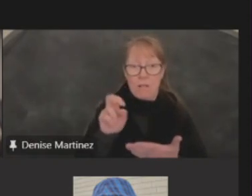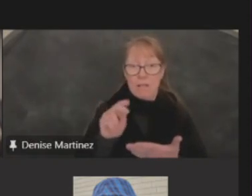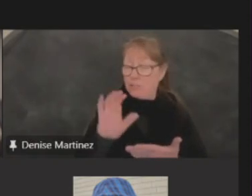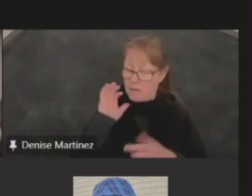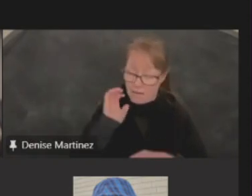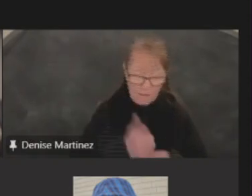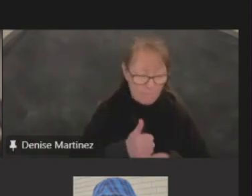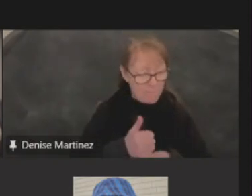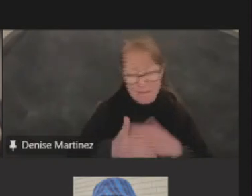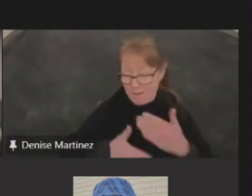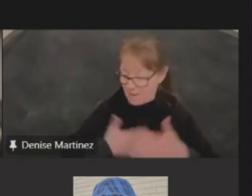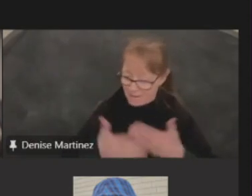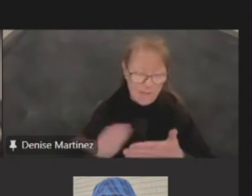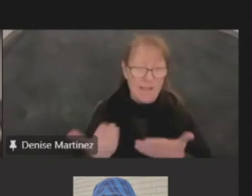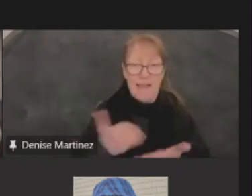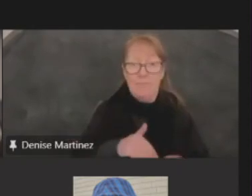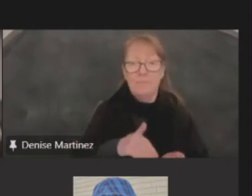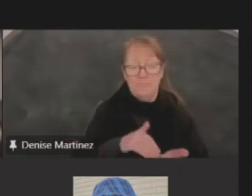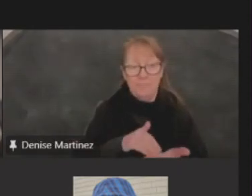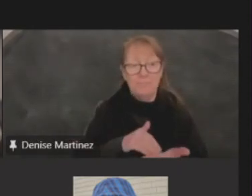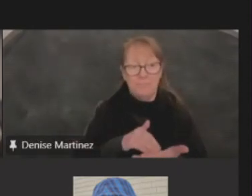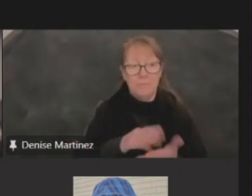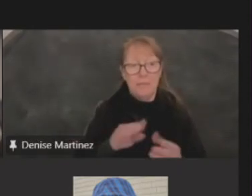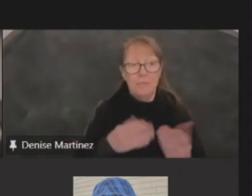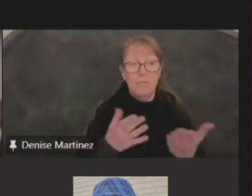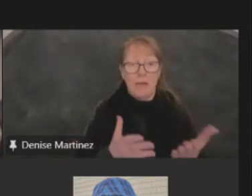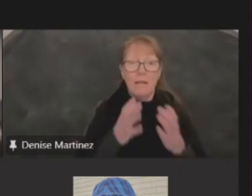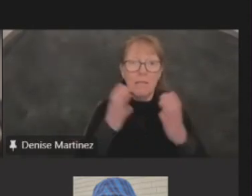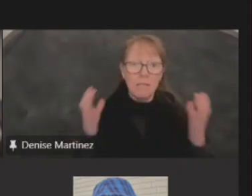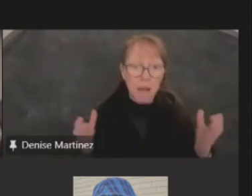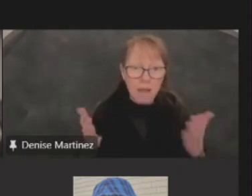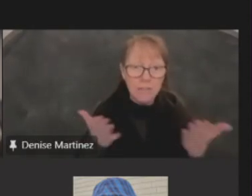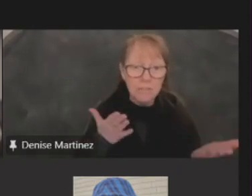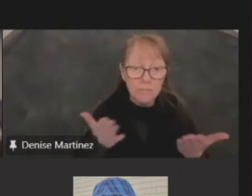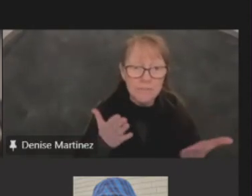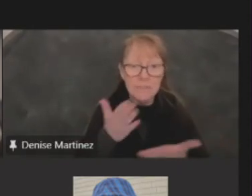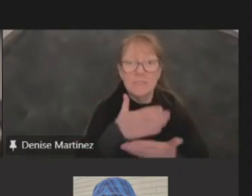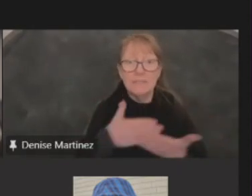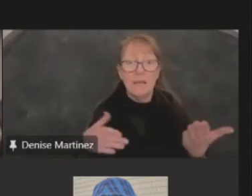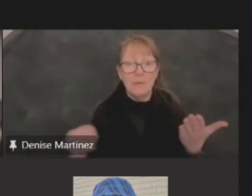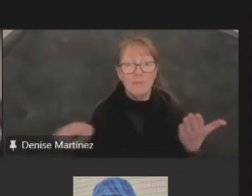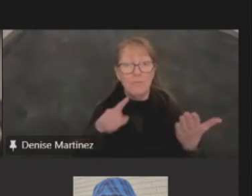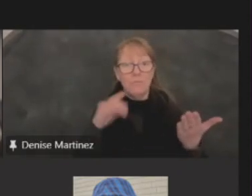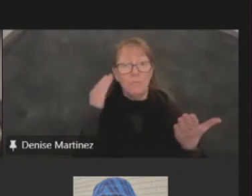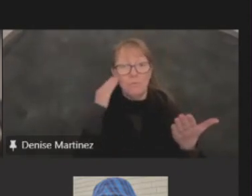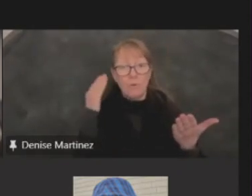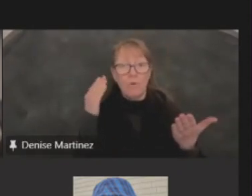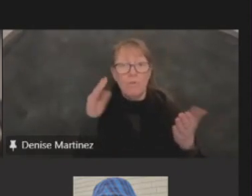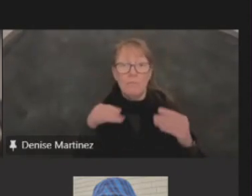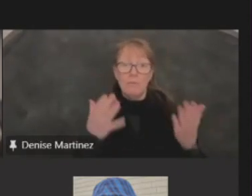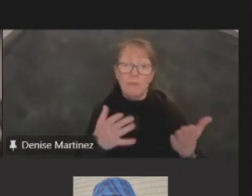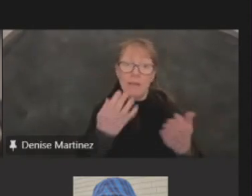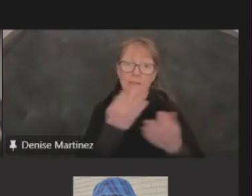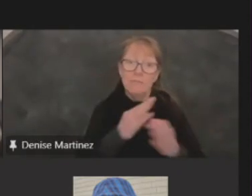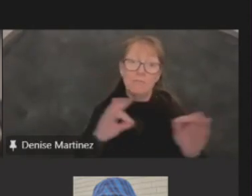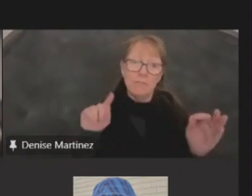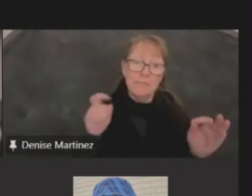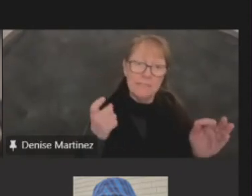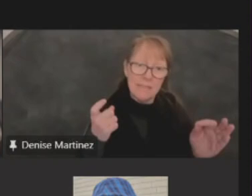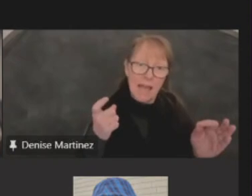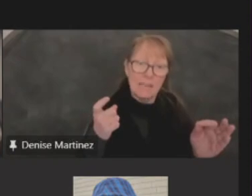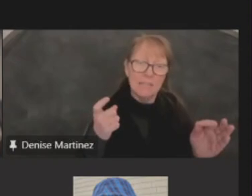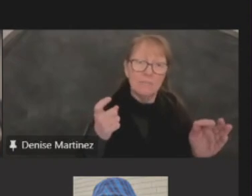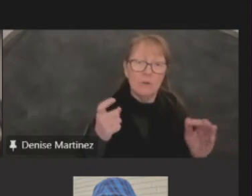again. They provide a lot of services, some of you may know, but they provide free tax prep for residents earning less